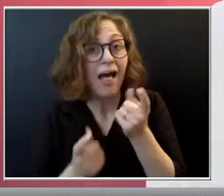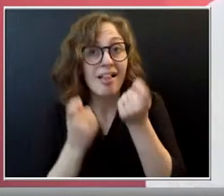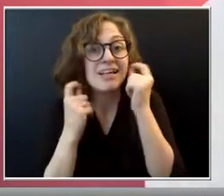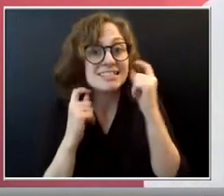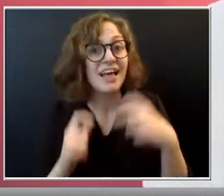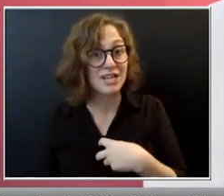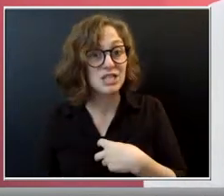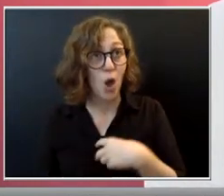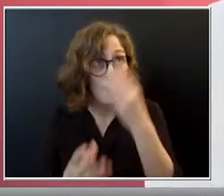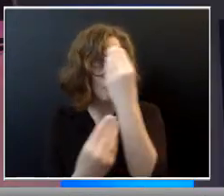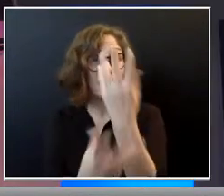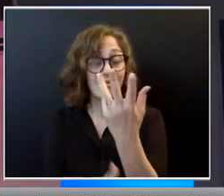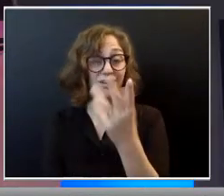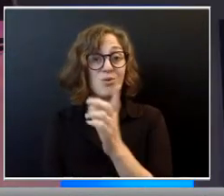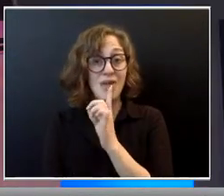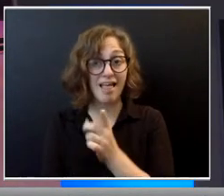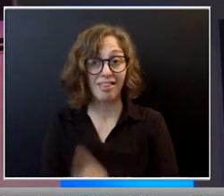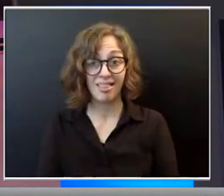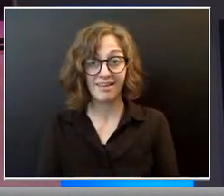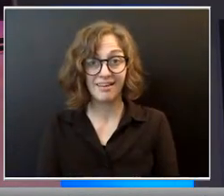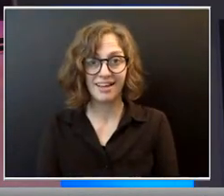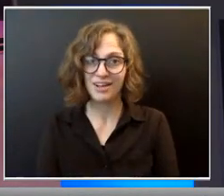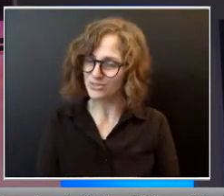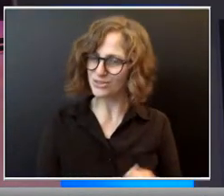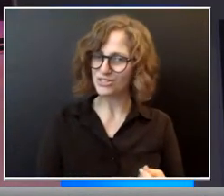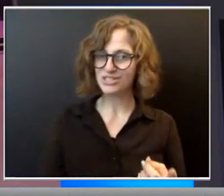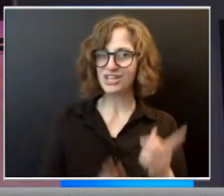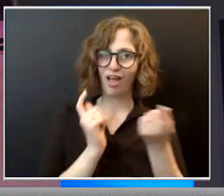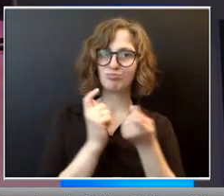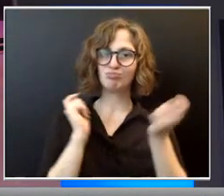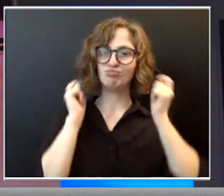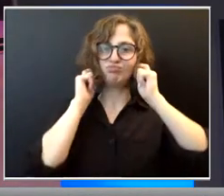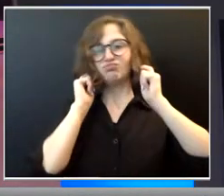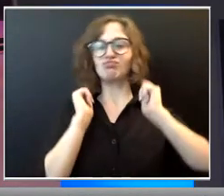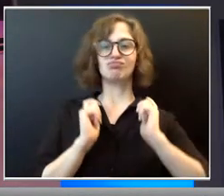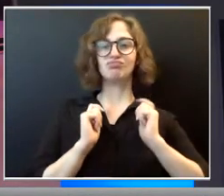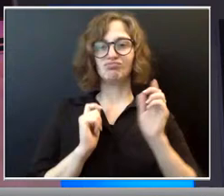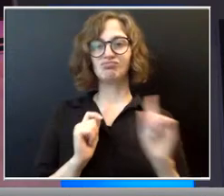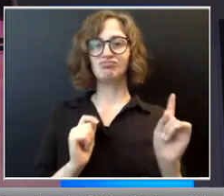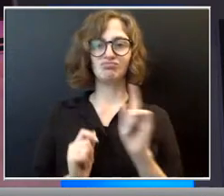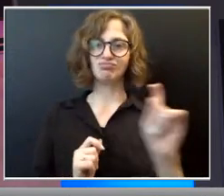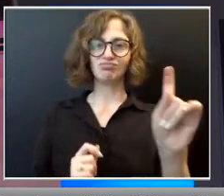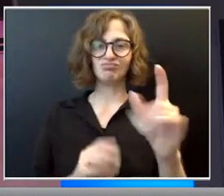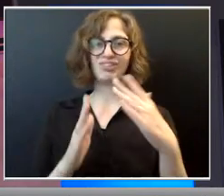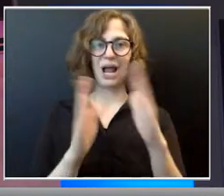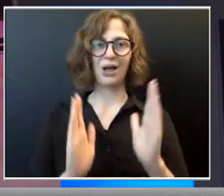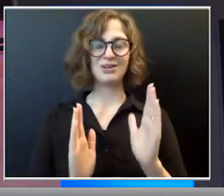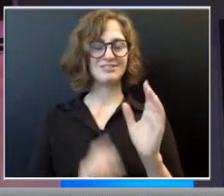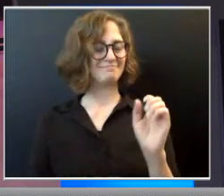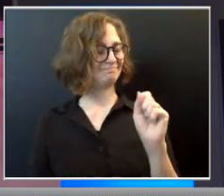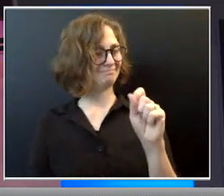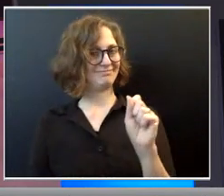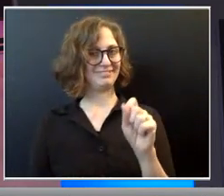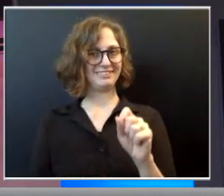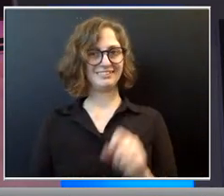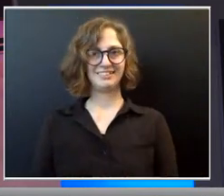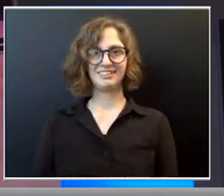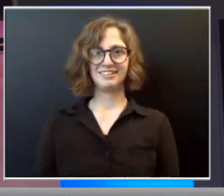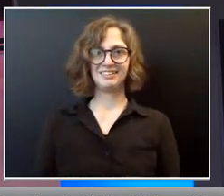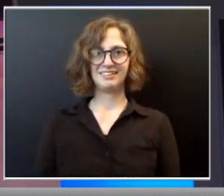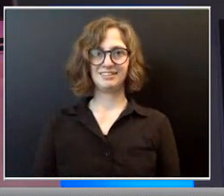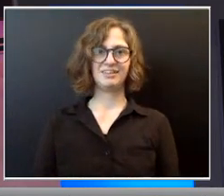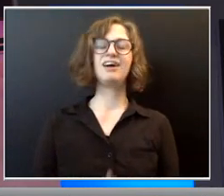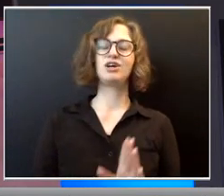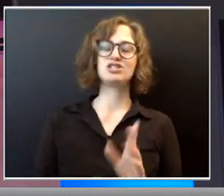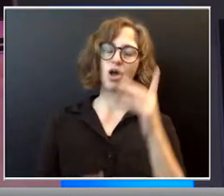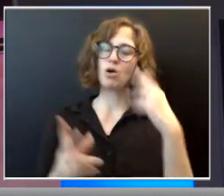knows. Does she wear it around the house? Sometimes, check yeah. Check your heartbeat? Yeah. Just check your heartbeat when they start dating. You're going to get a